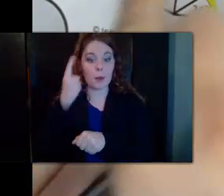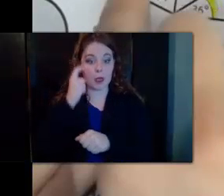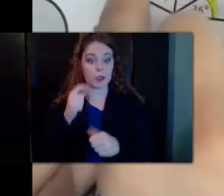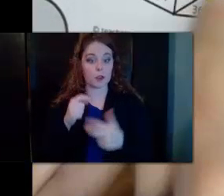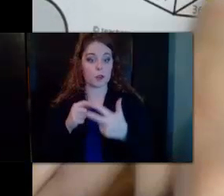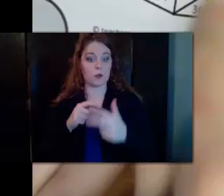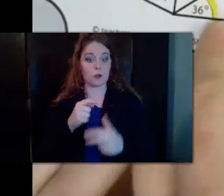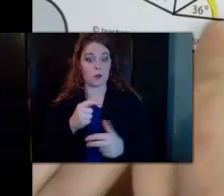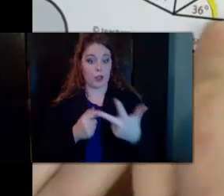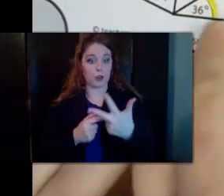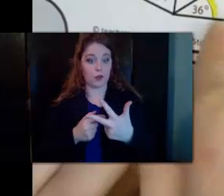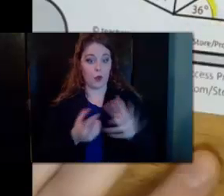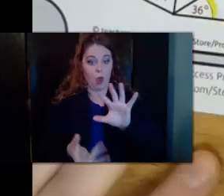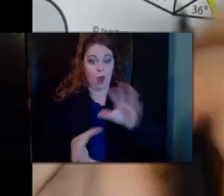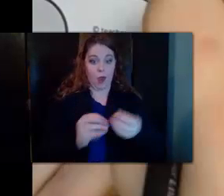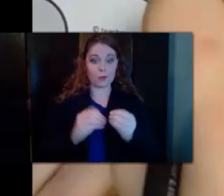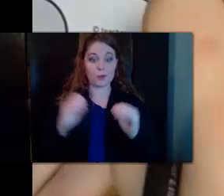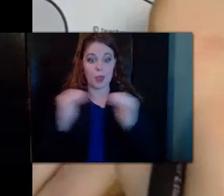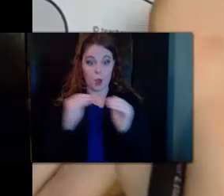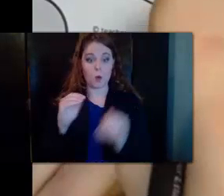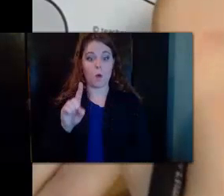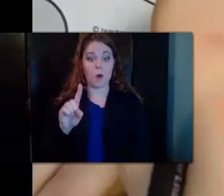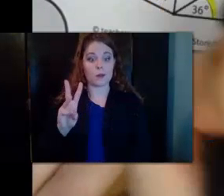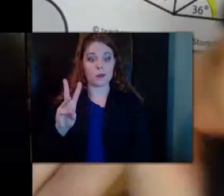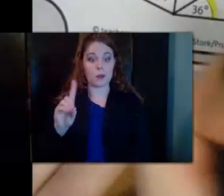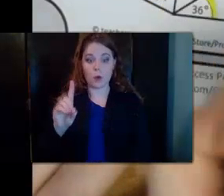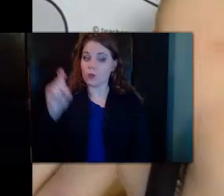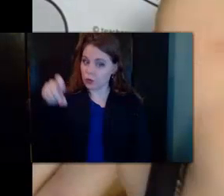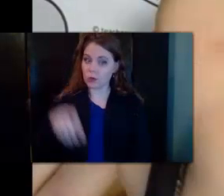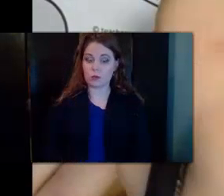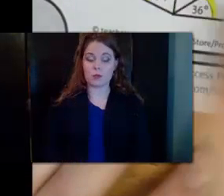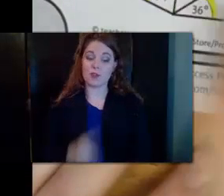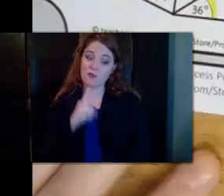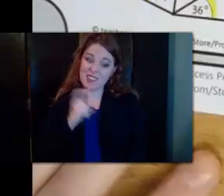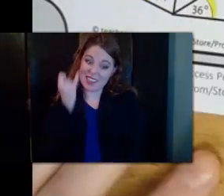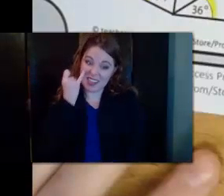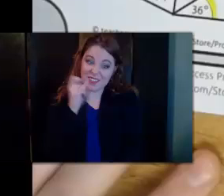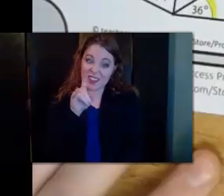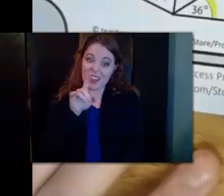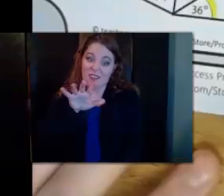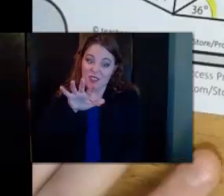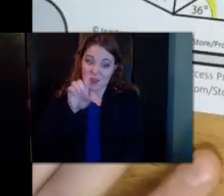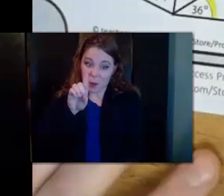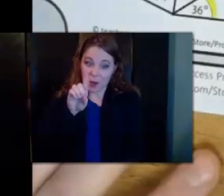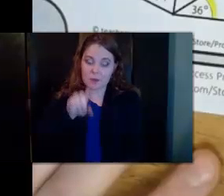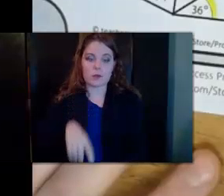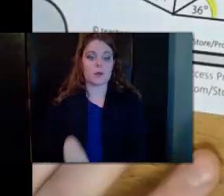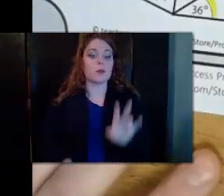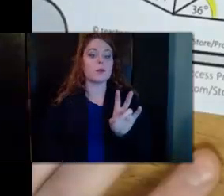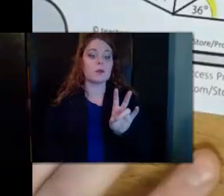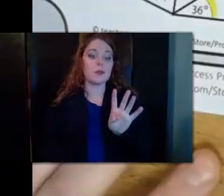angles should add up to 161. So if this is really 51 degrees, when I add